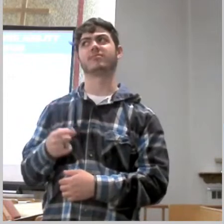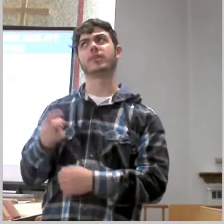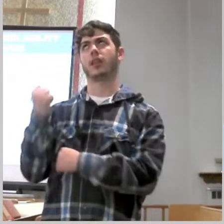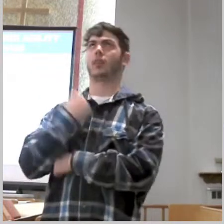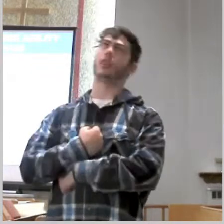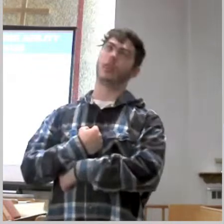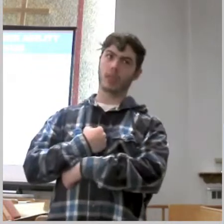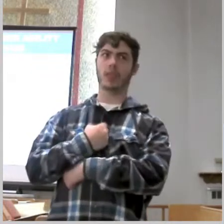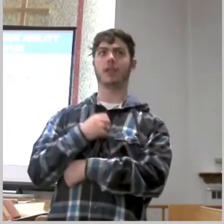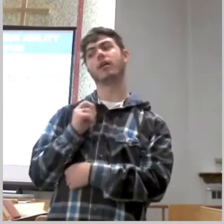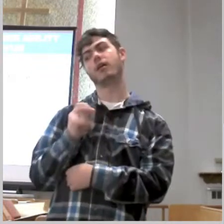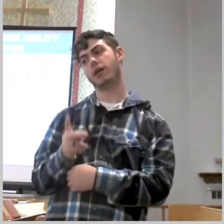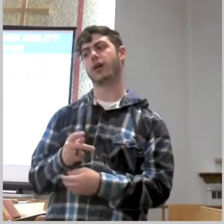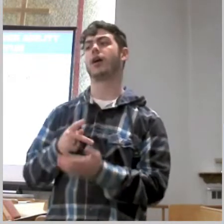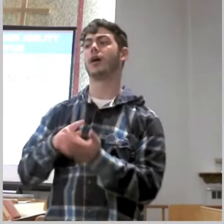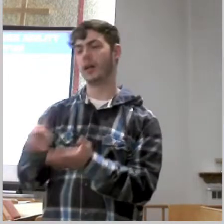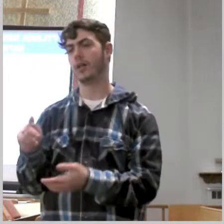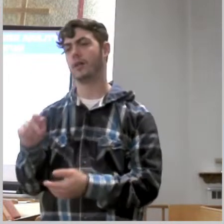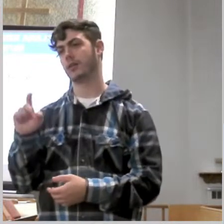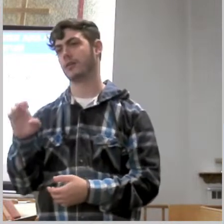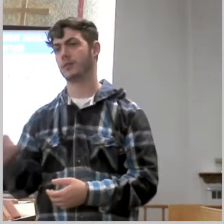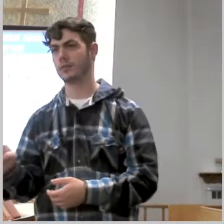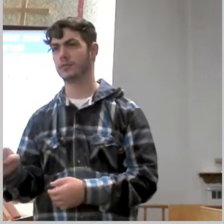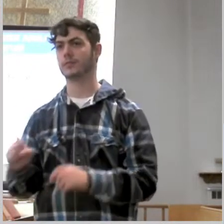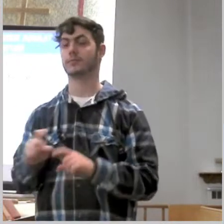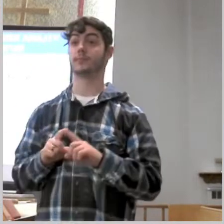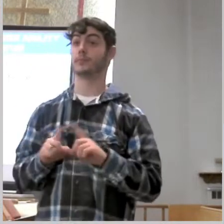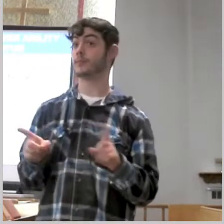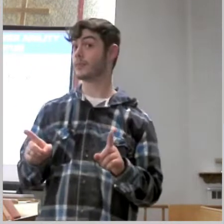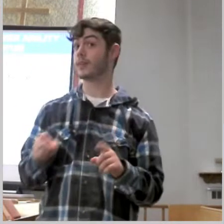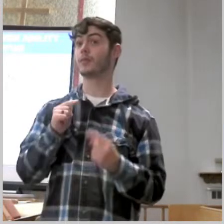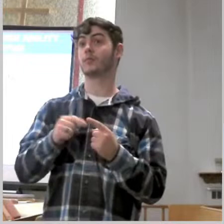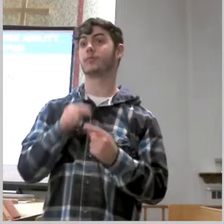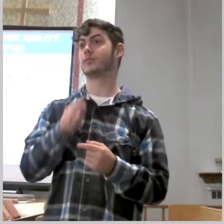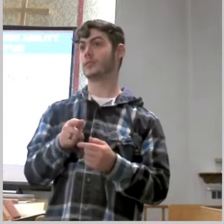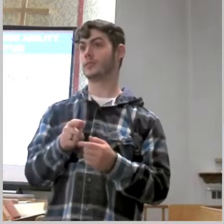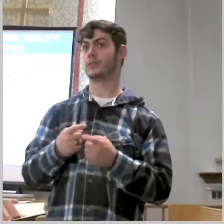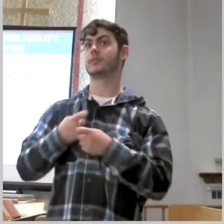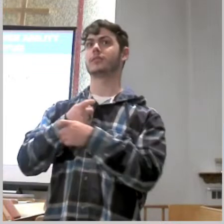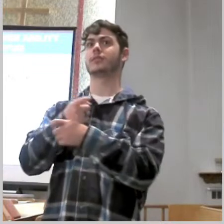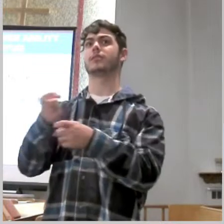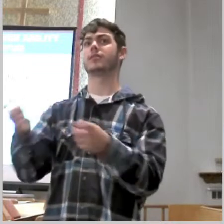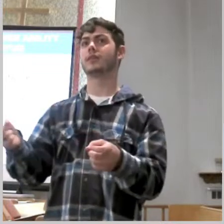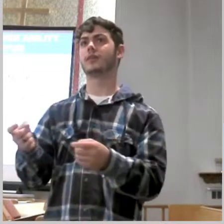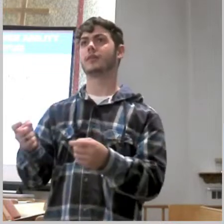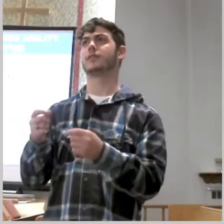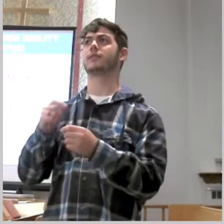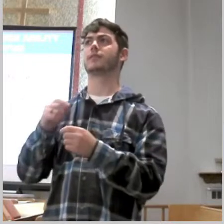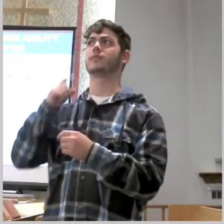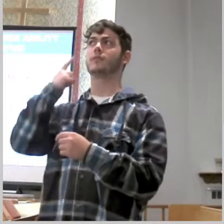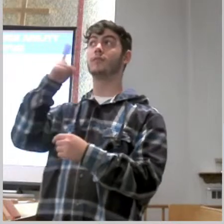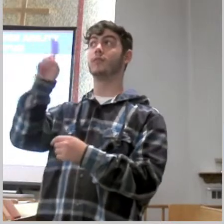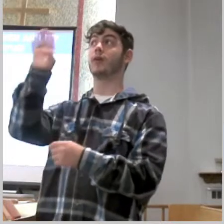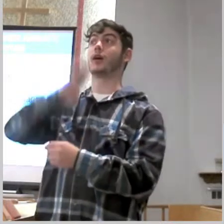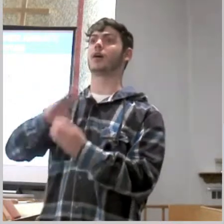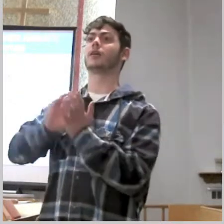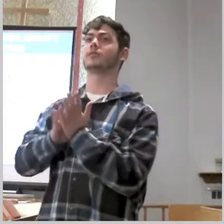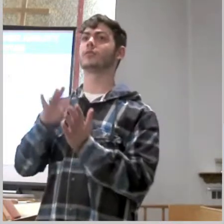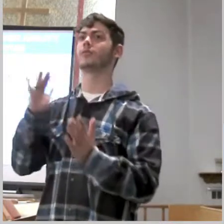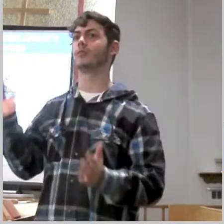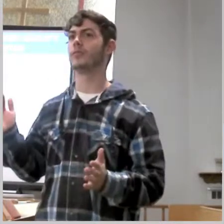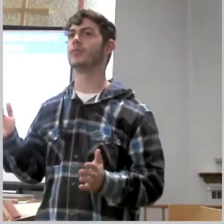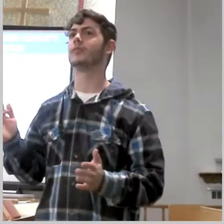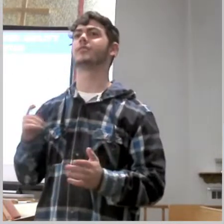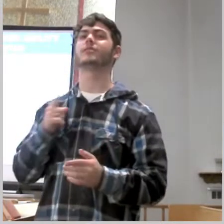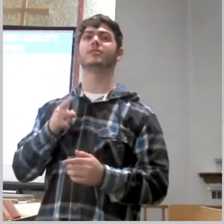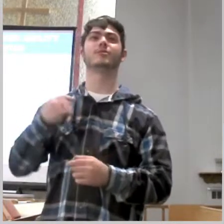thinking like the Macedonian churches and not thinking in a worldly way when it comes not just to this capital campaign, but when it comes to giving